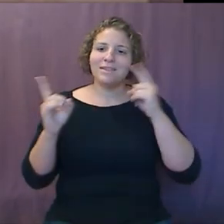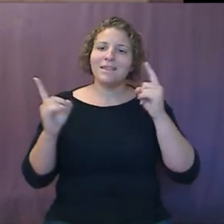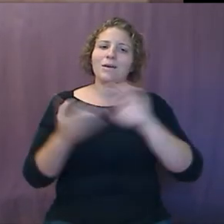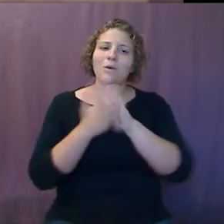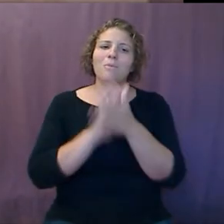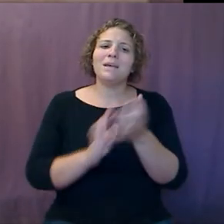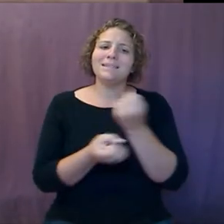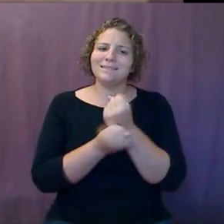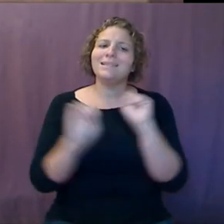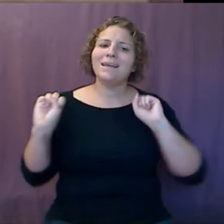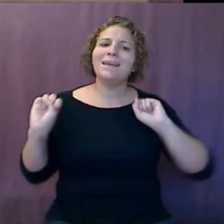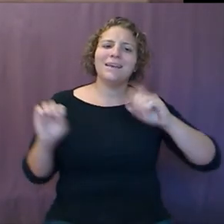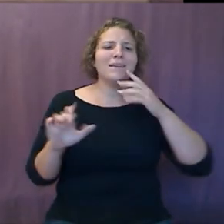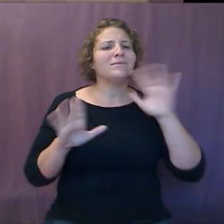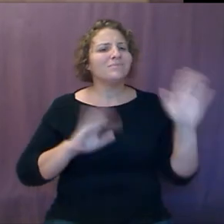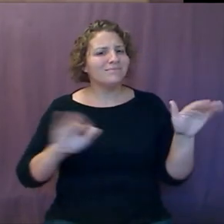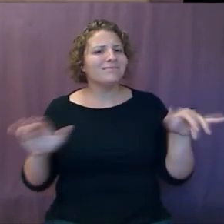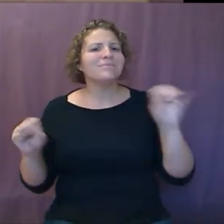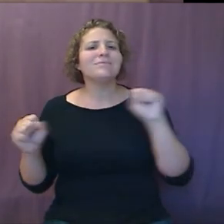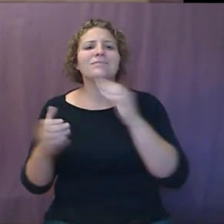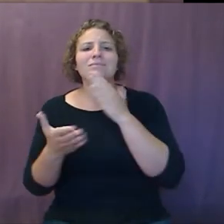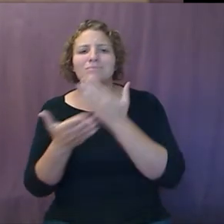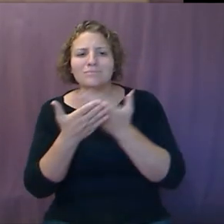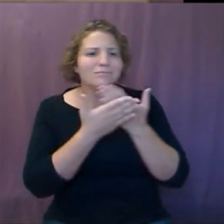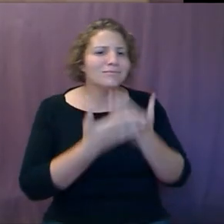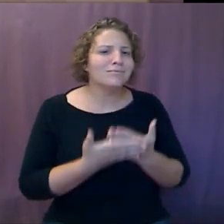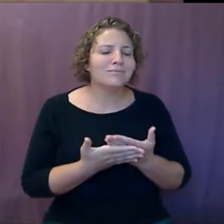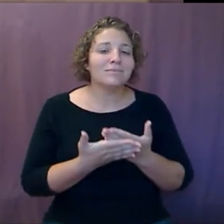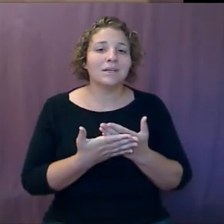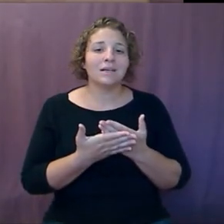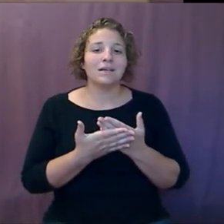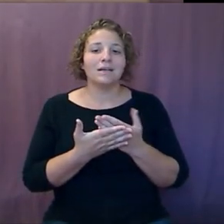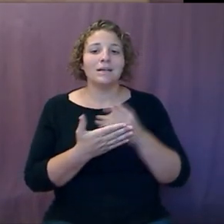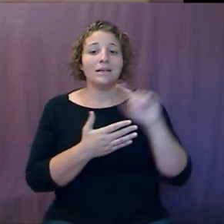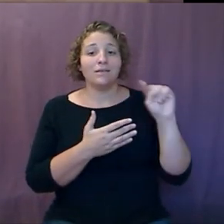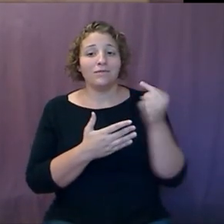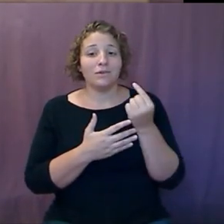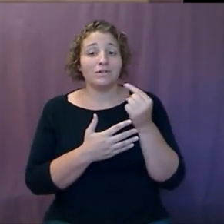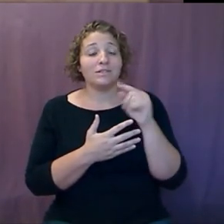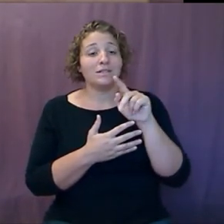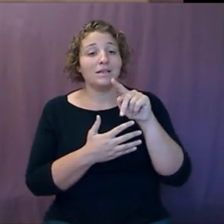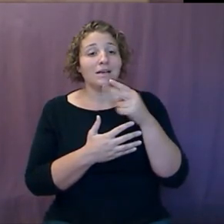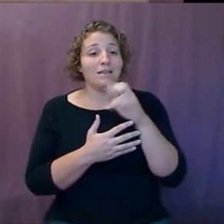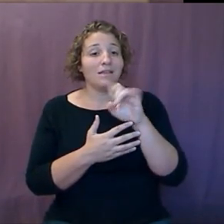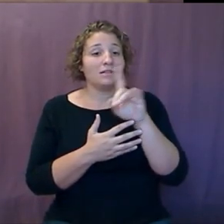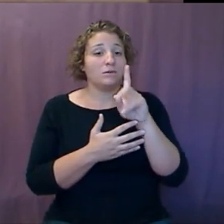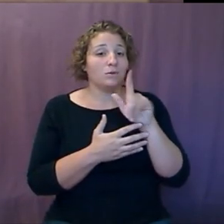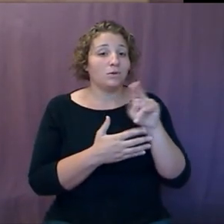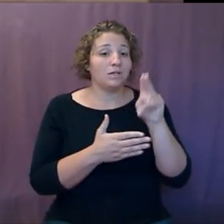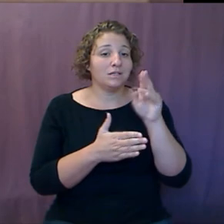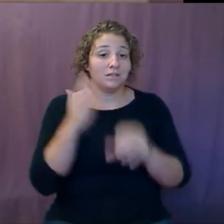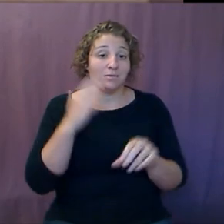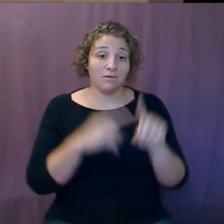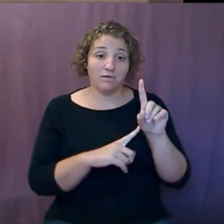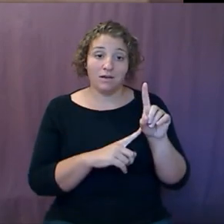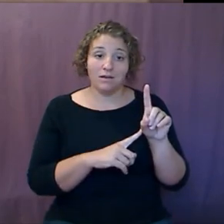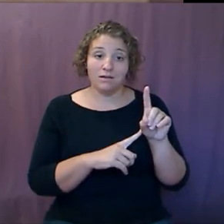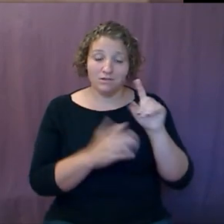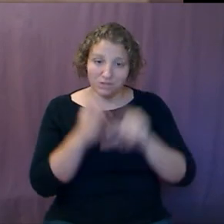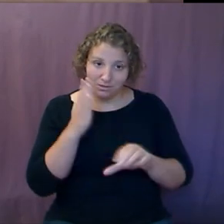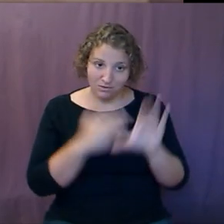safety as we were warned in first Thessalonians 5 but then suddenly he wants to be worshiped and perhaps